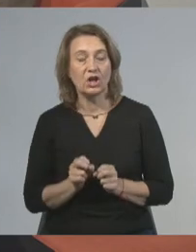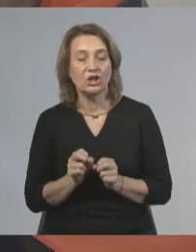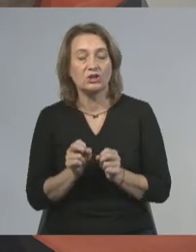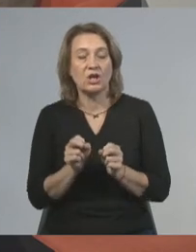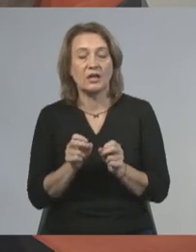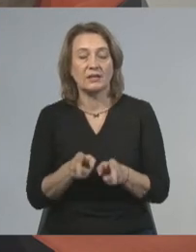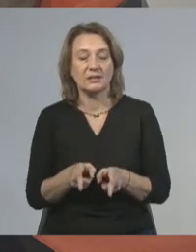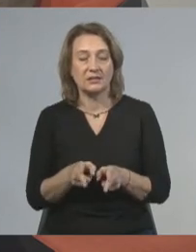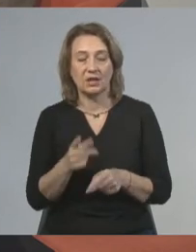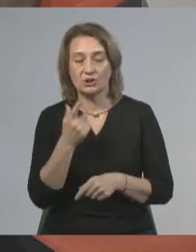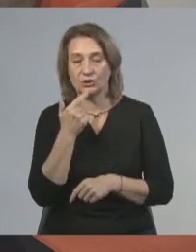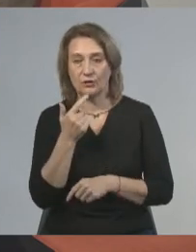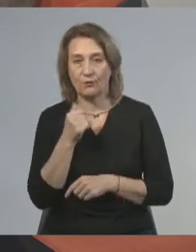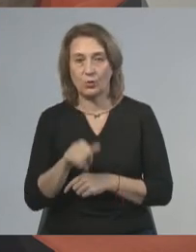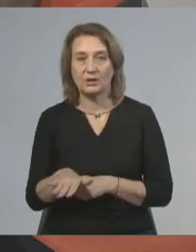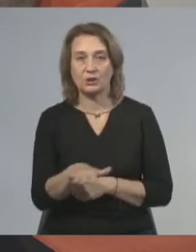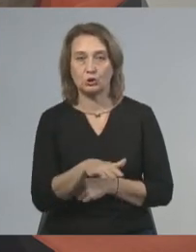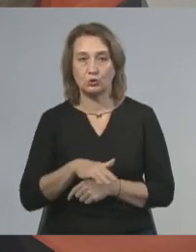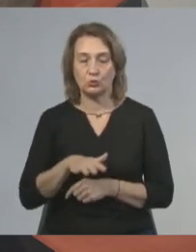think there's a potential